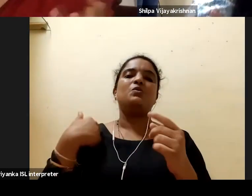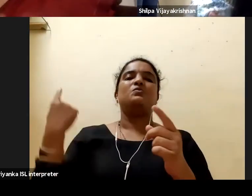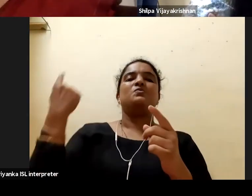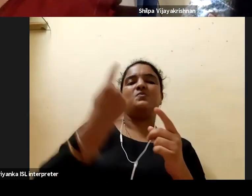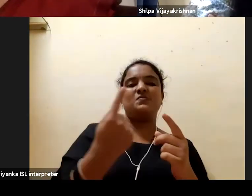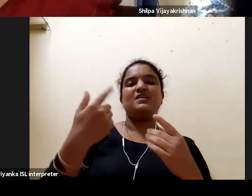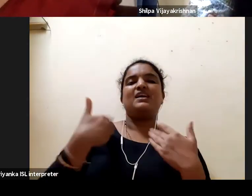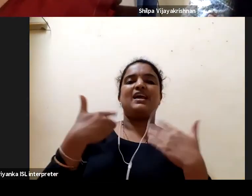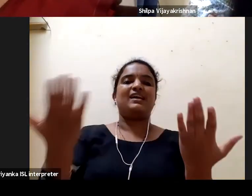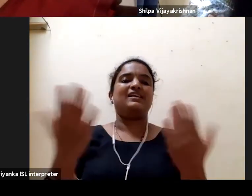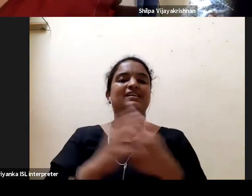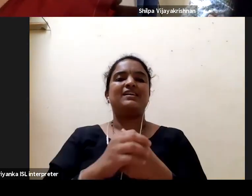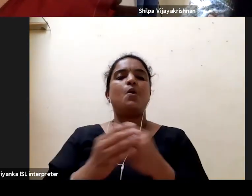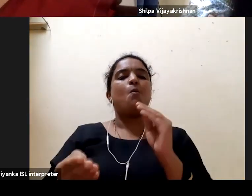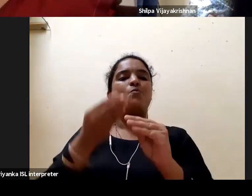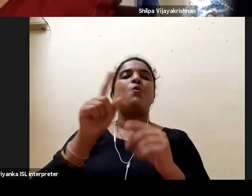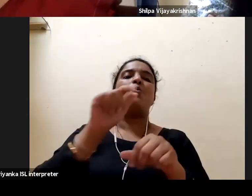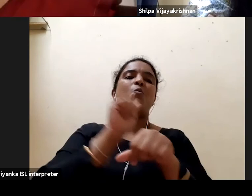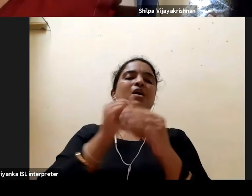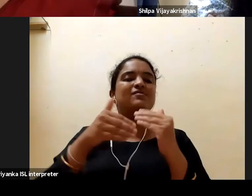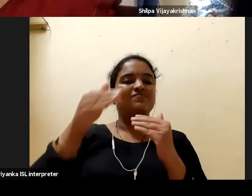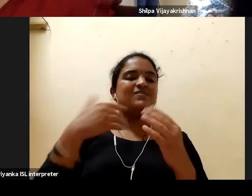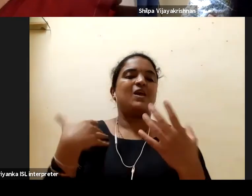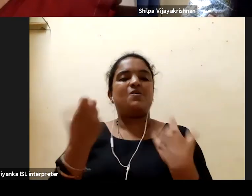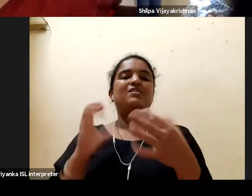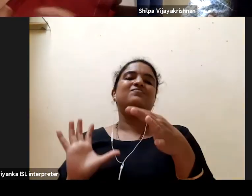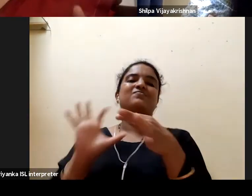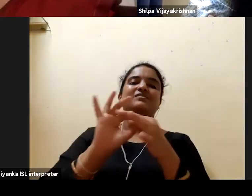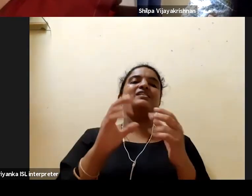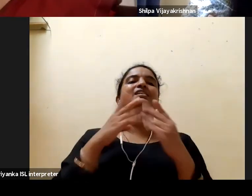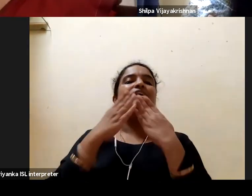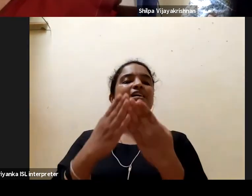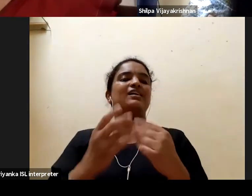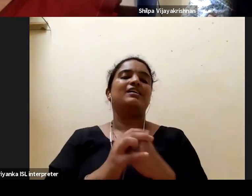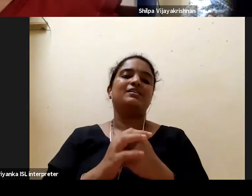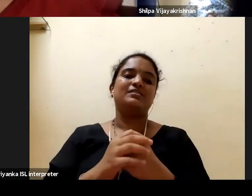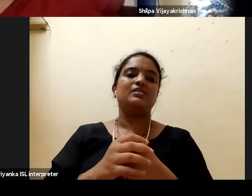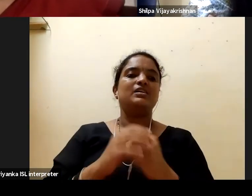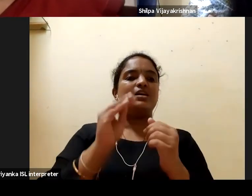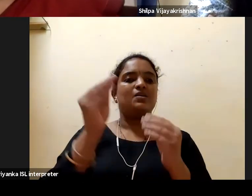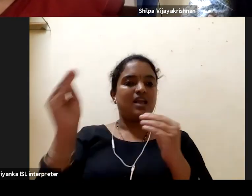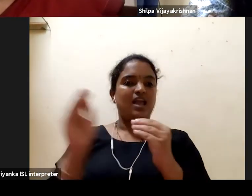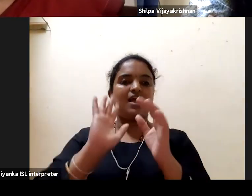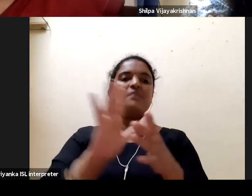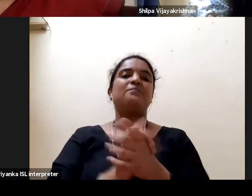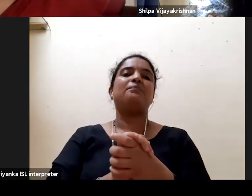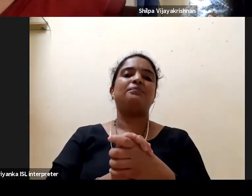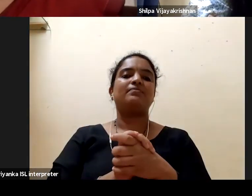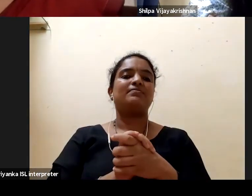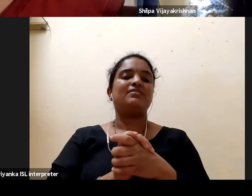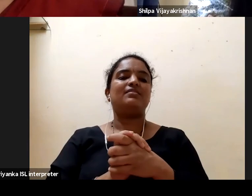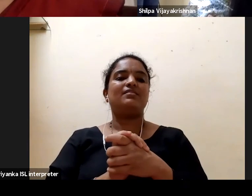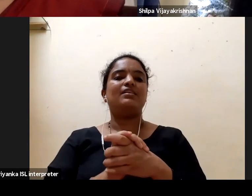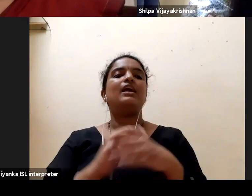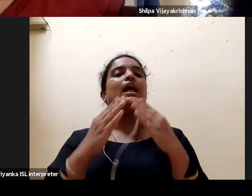to, see more of your work. It's lovely to know that such organizations exist and they're doing this great work.